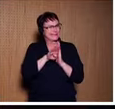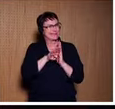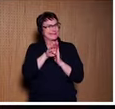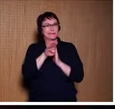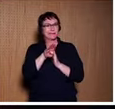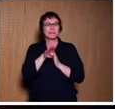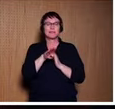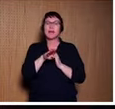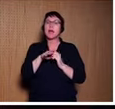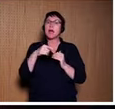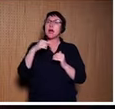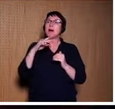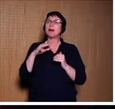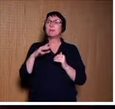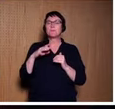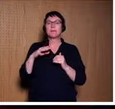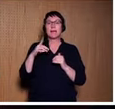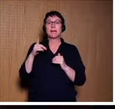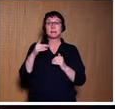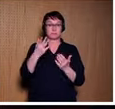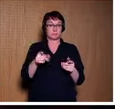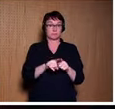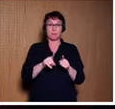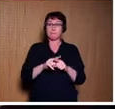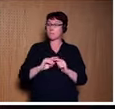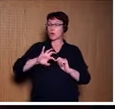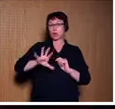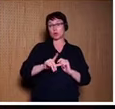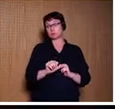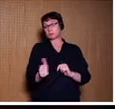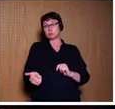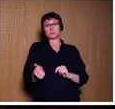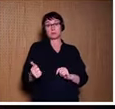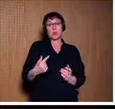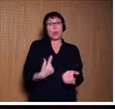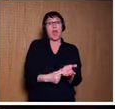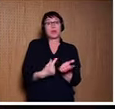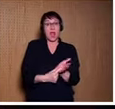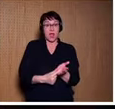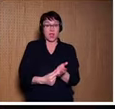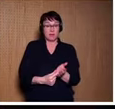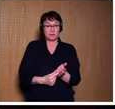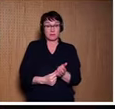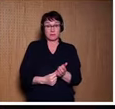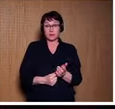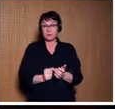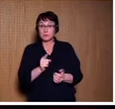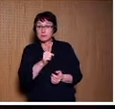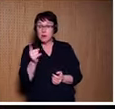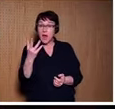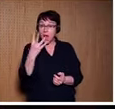versus making progress. Let me illustrate that. Look at Uganda, the neighboring country. They have introduced the death penalty for so-called